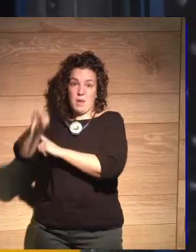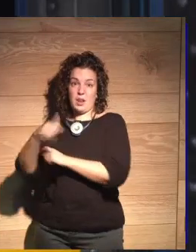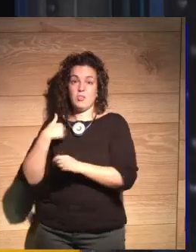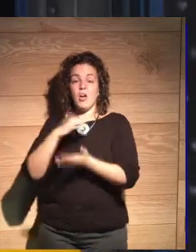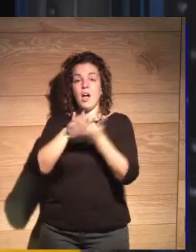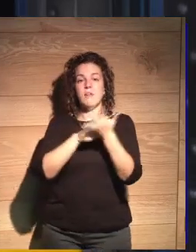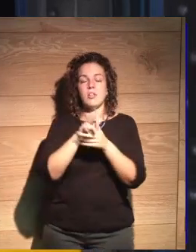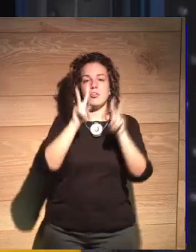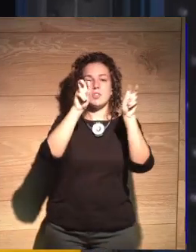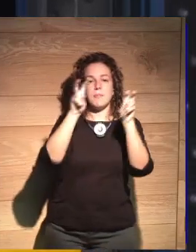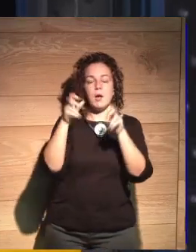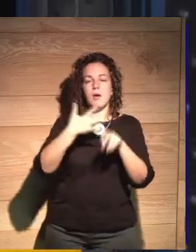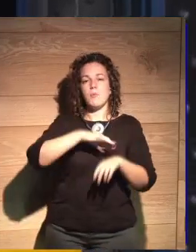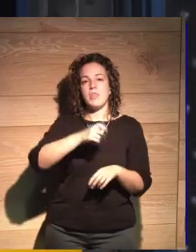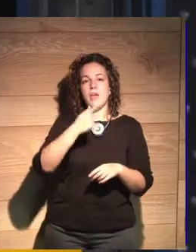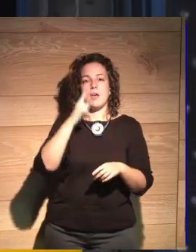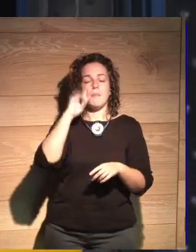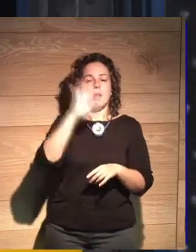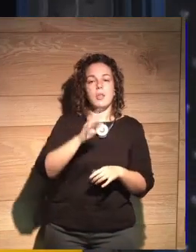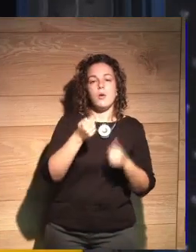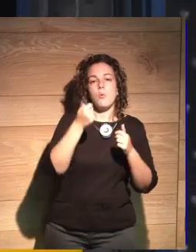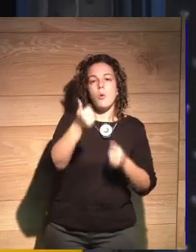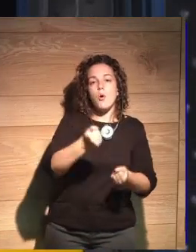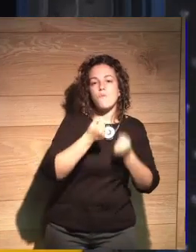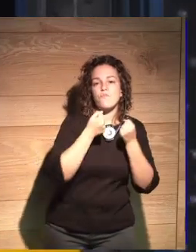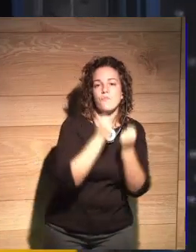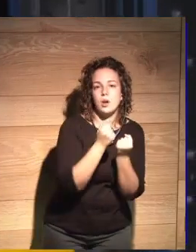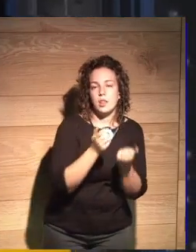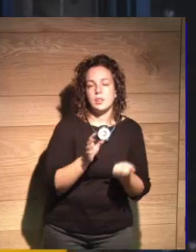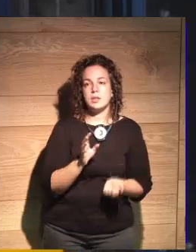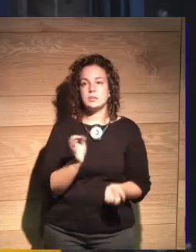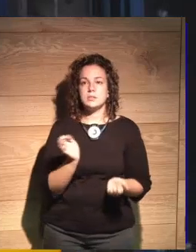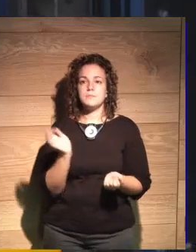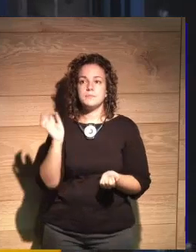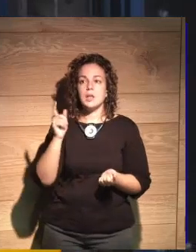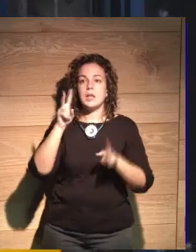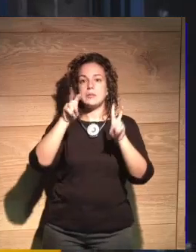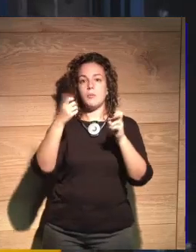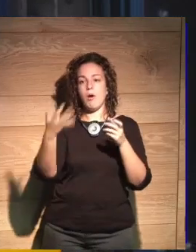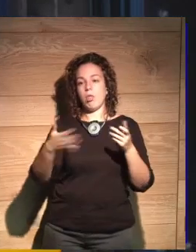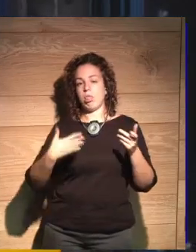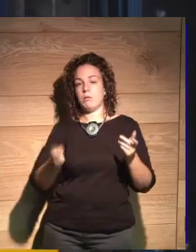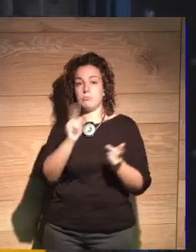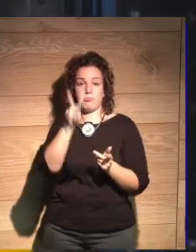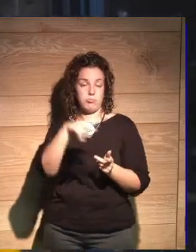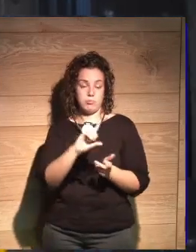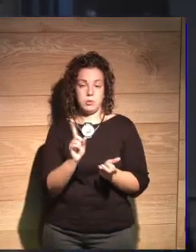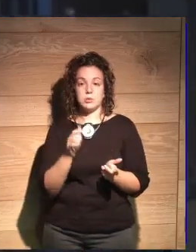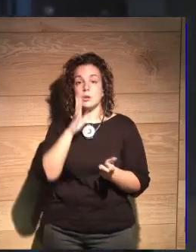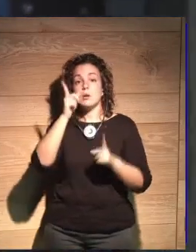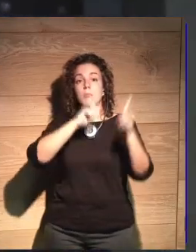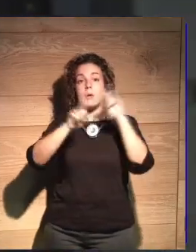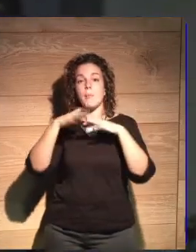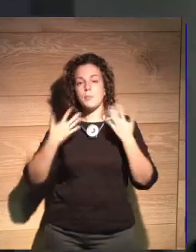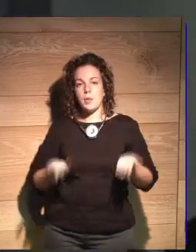crises, let's now talk about a light, easy subject, the problems of the whole world. What are the problems of